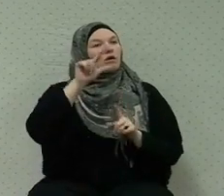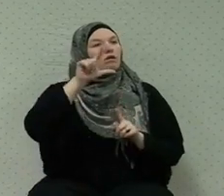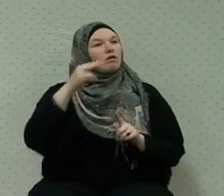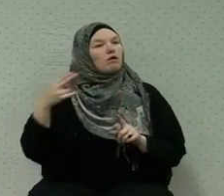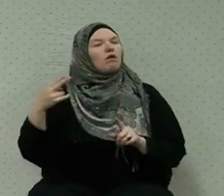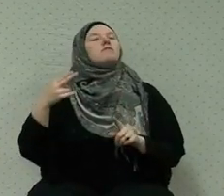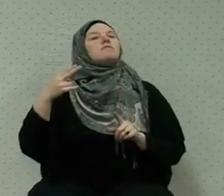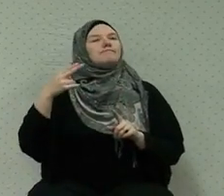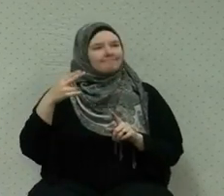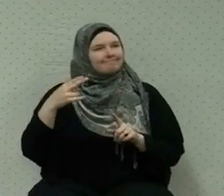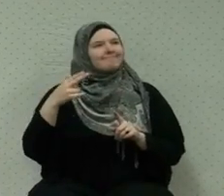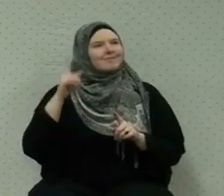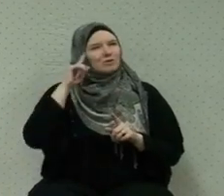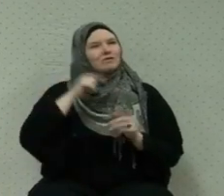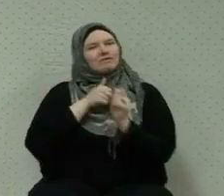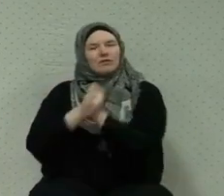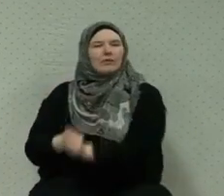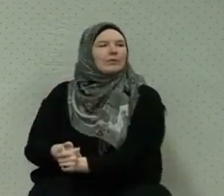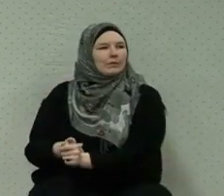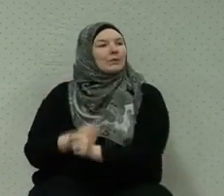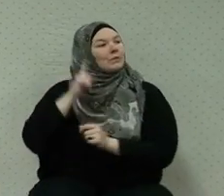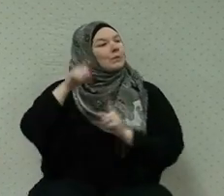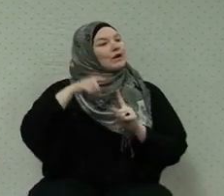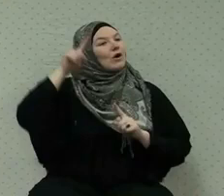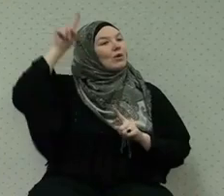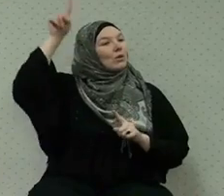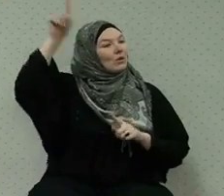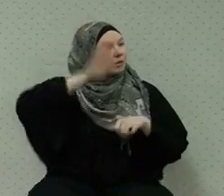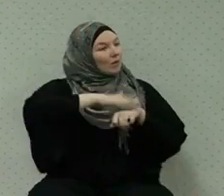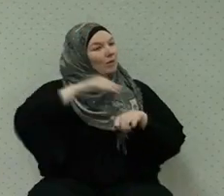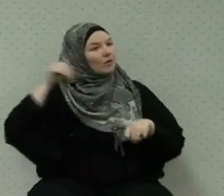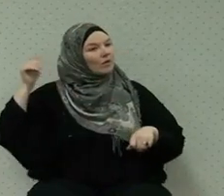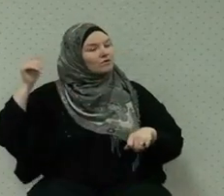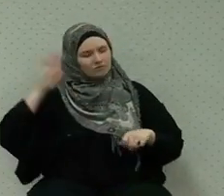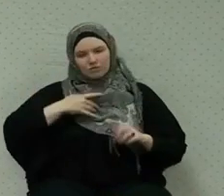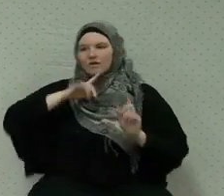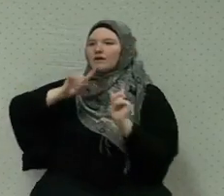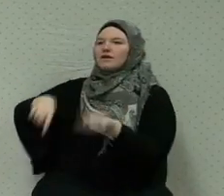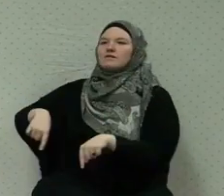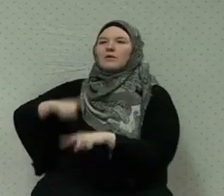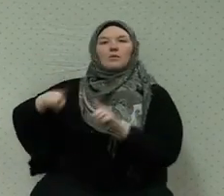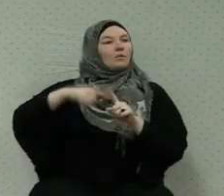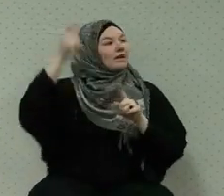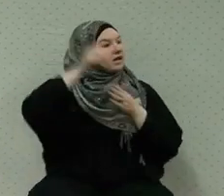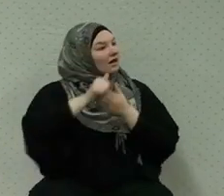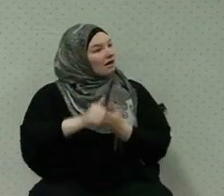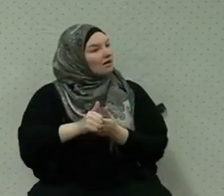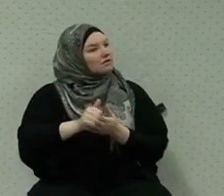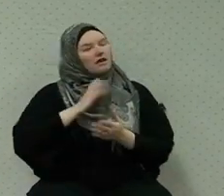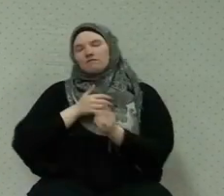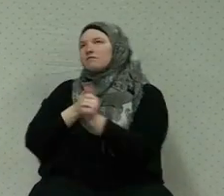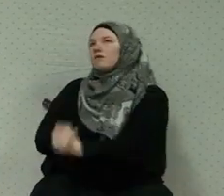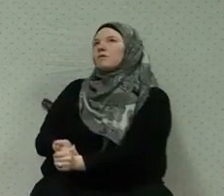and submit. When He calls, you answer. When He guides, you follow. When